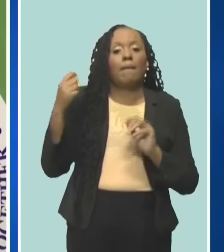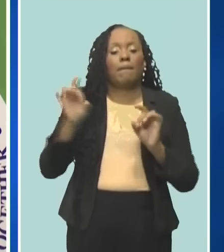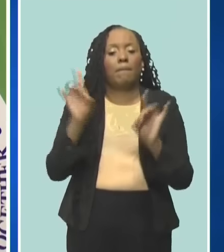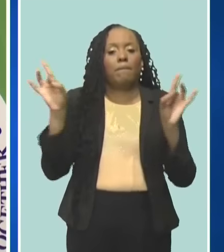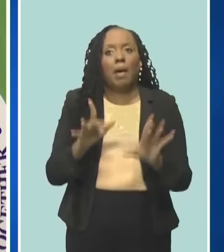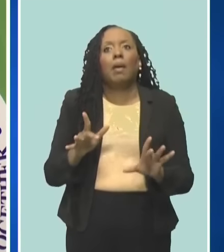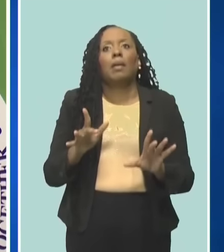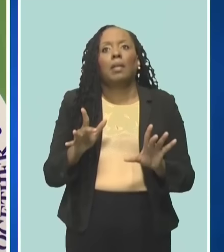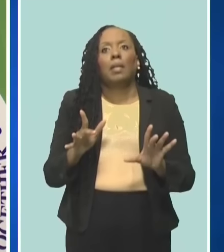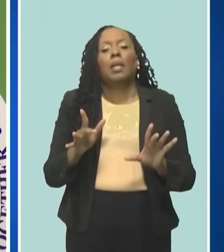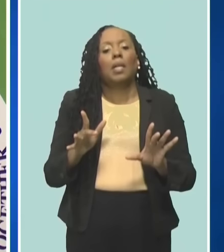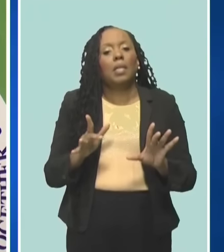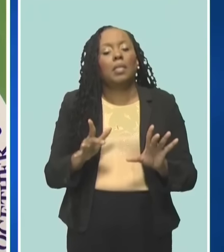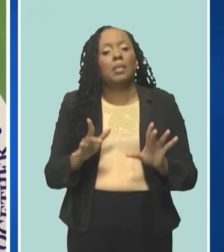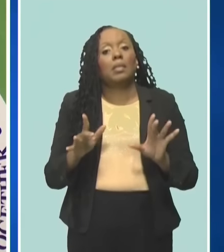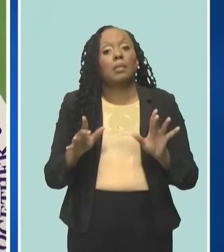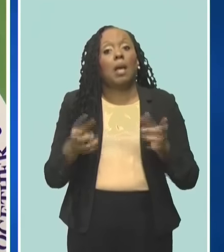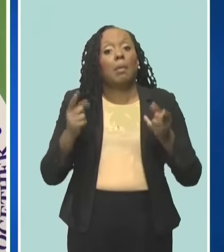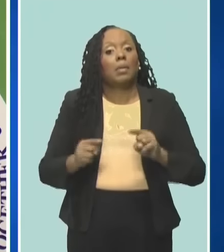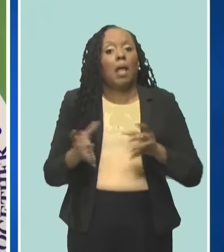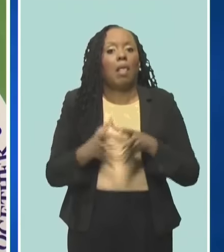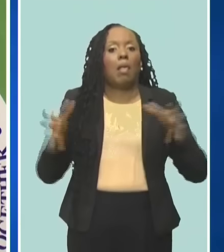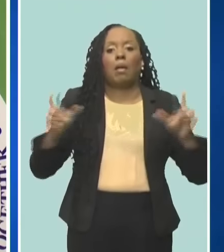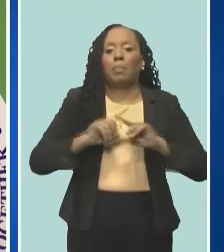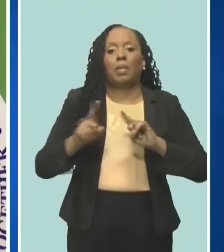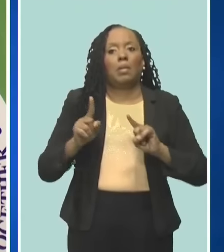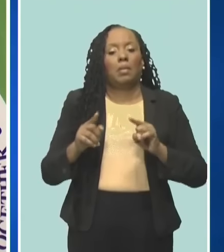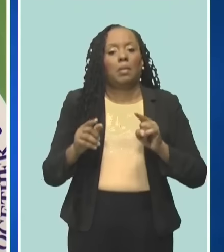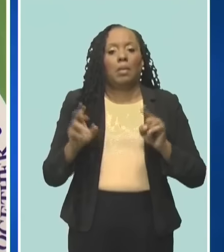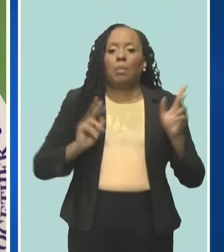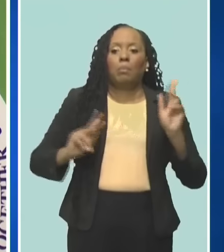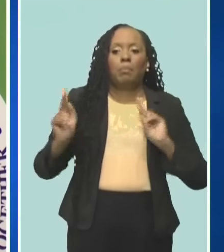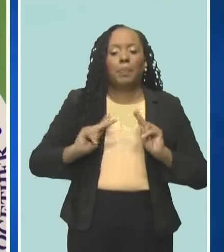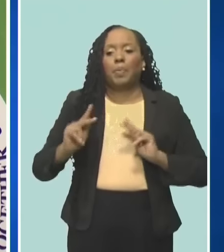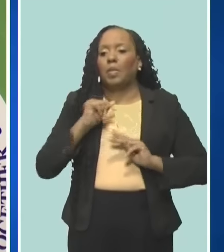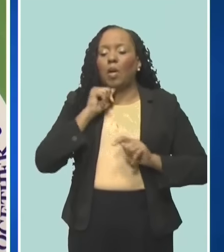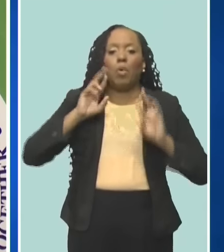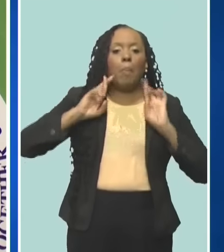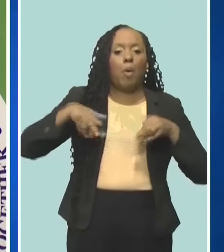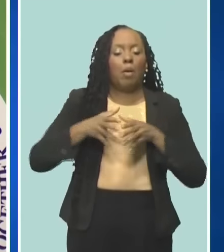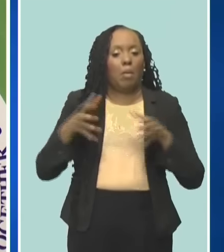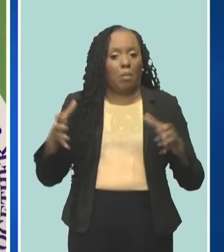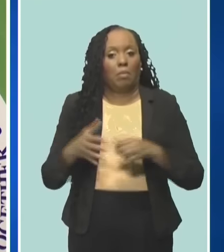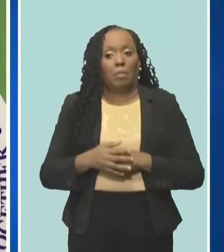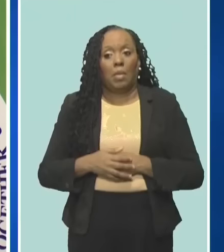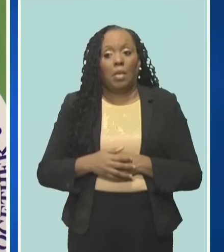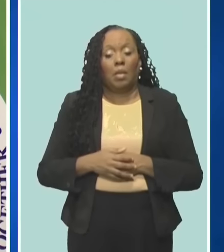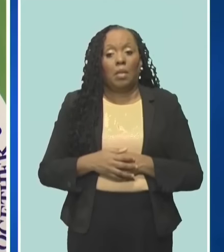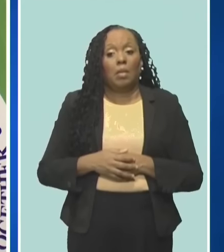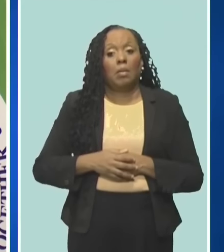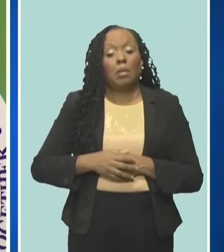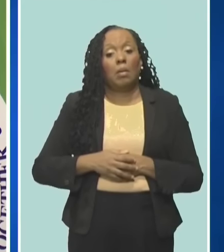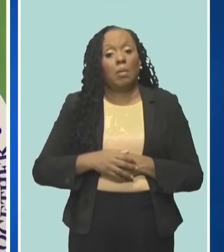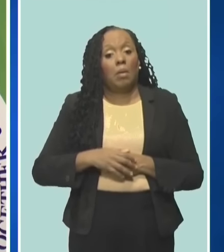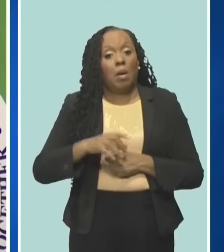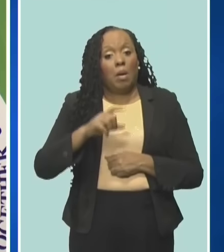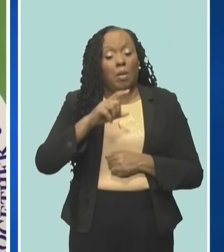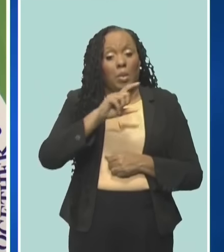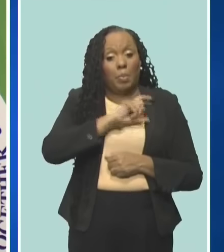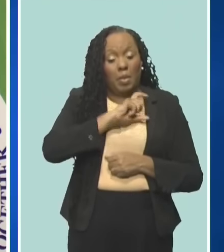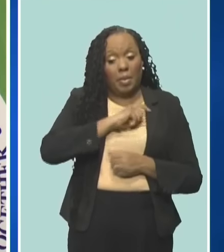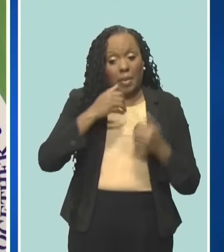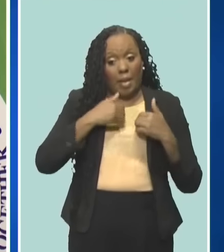definitely underreported, and that police statistics do not comprehensively capture the extent of the